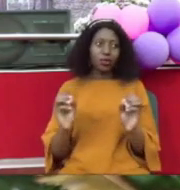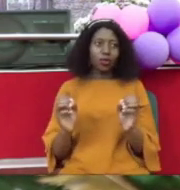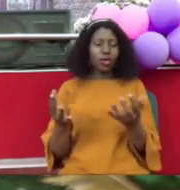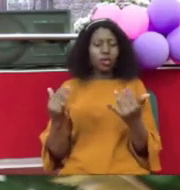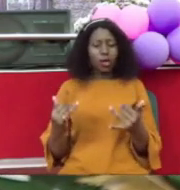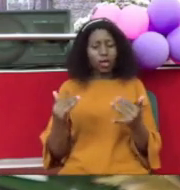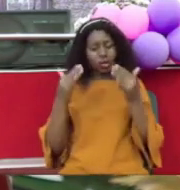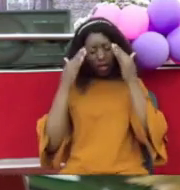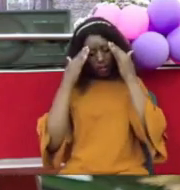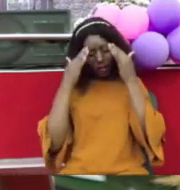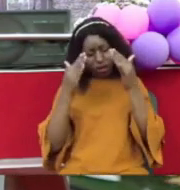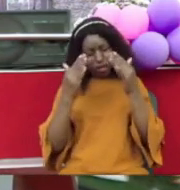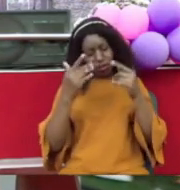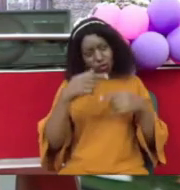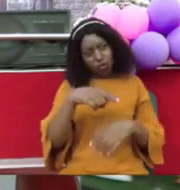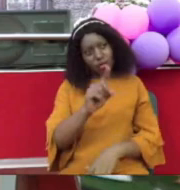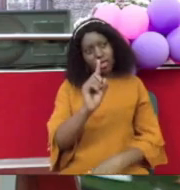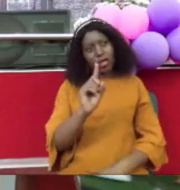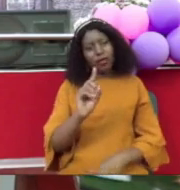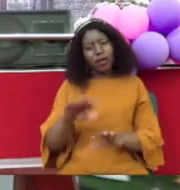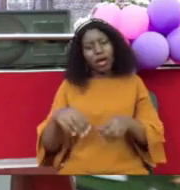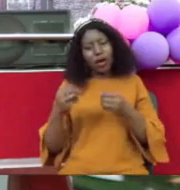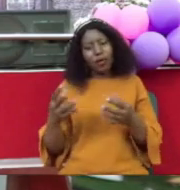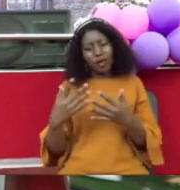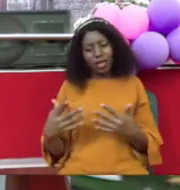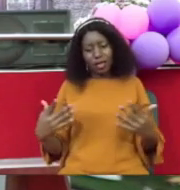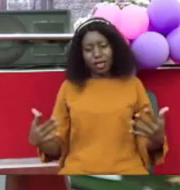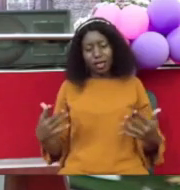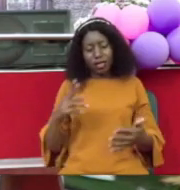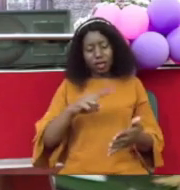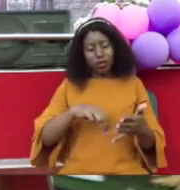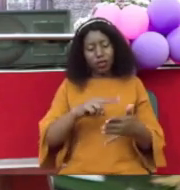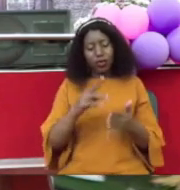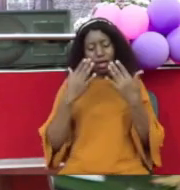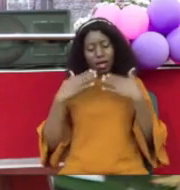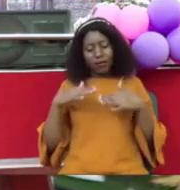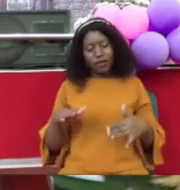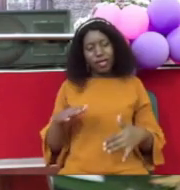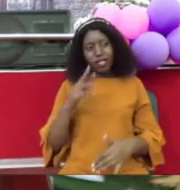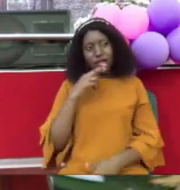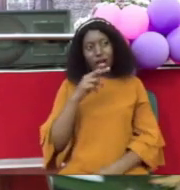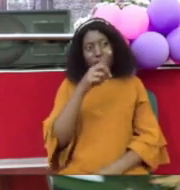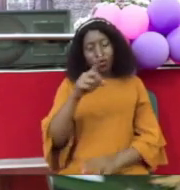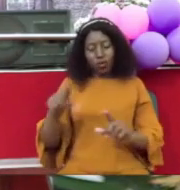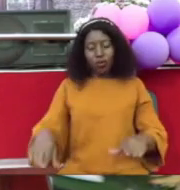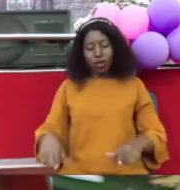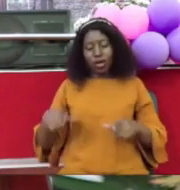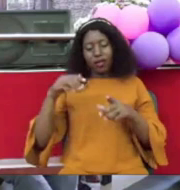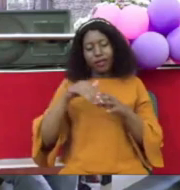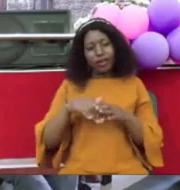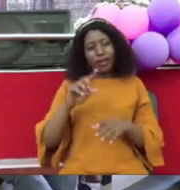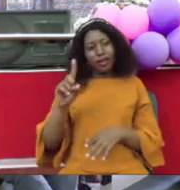yourself. How many of those things we have read are you living in? Ni mambo ngapi ya yale ambao tumesoma